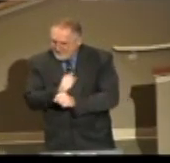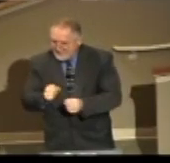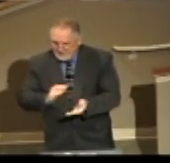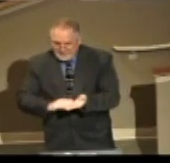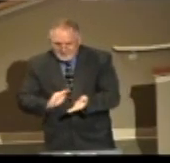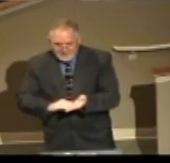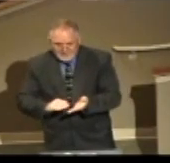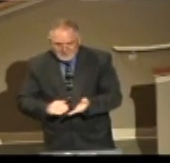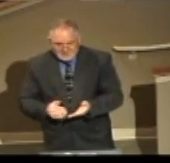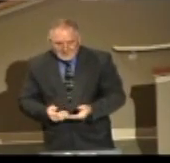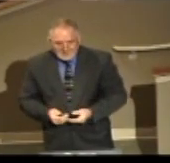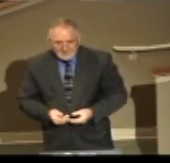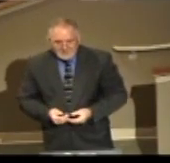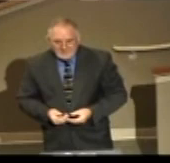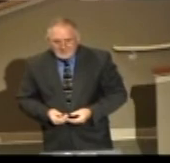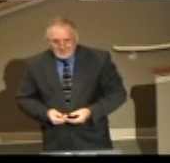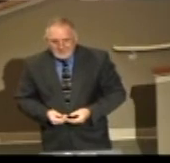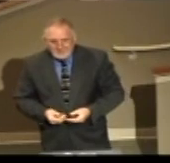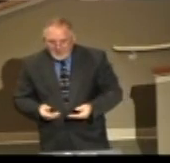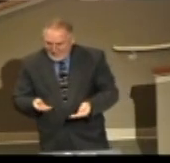Anybody here want to buy a piece of land you've never seen?